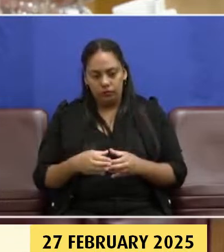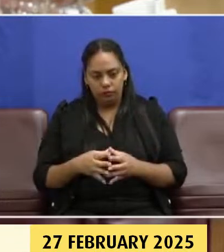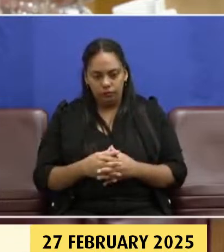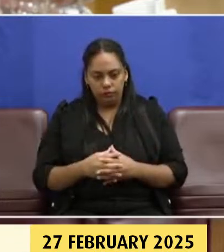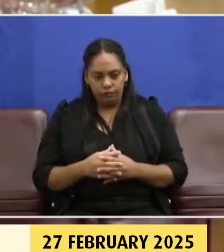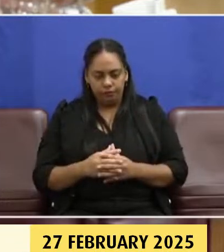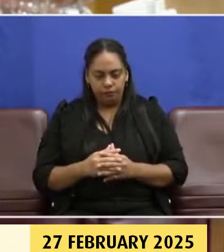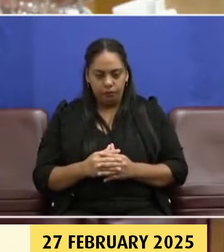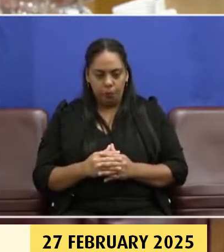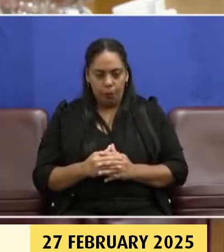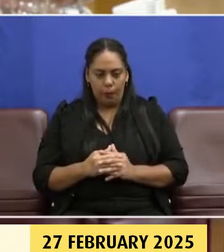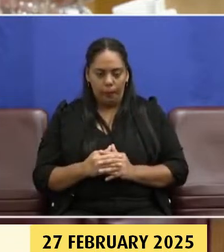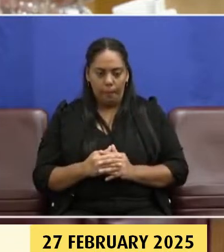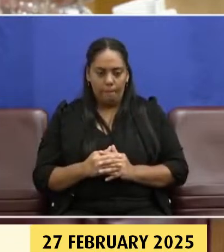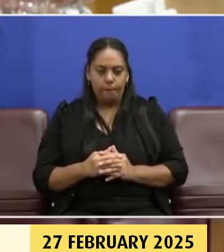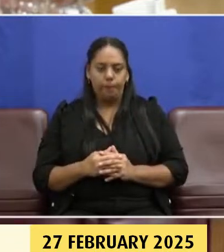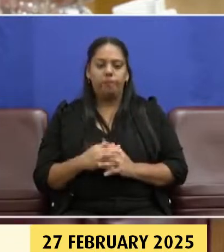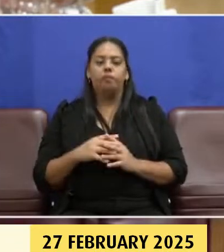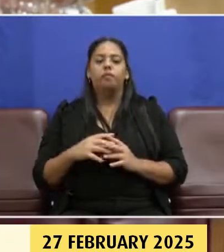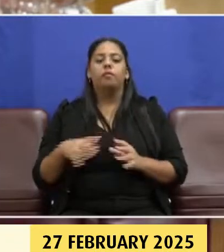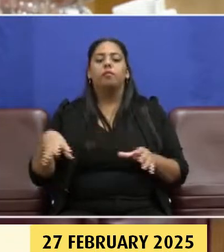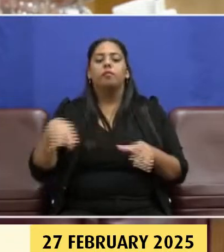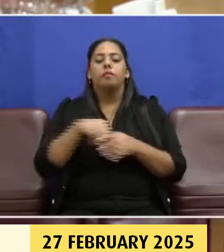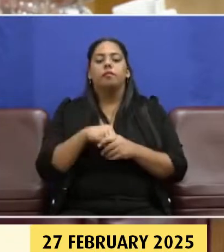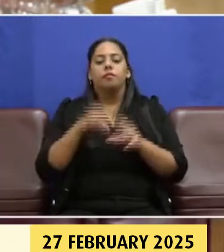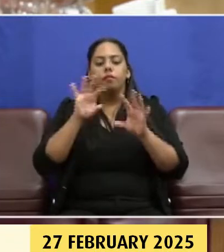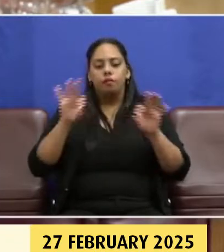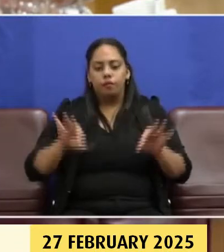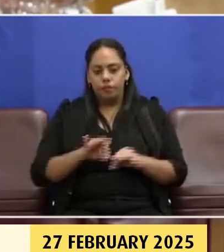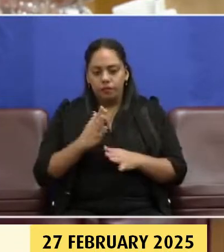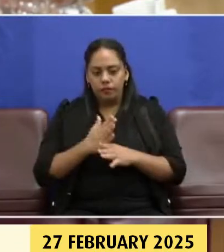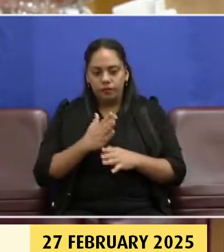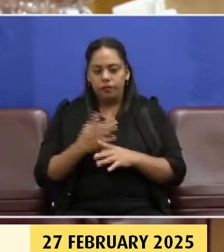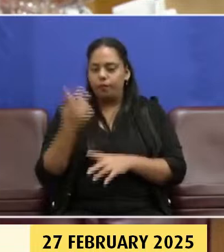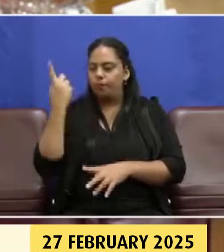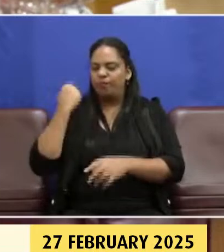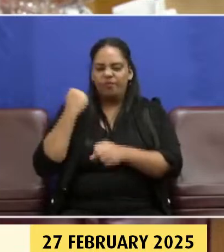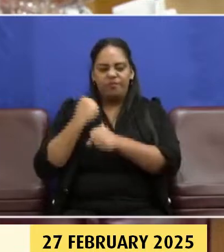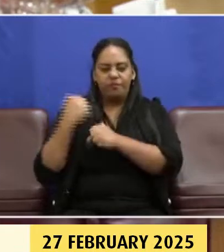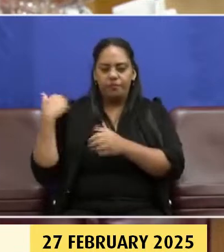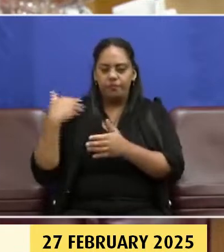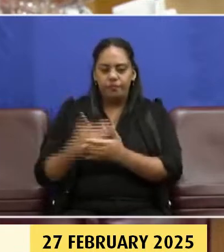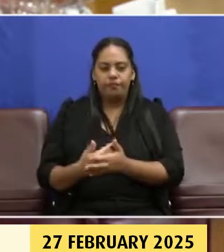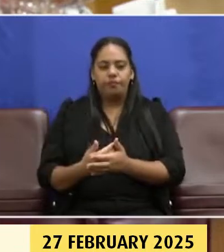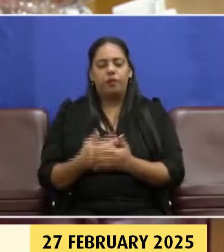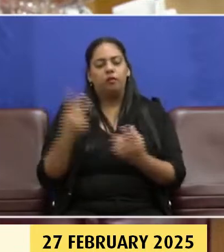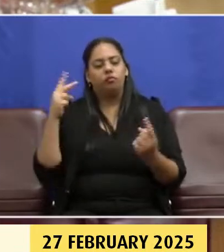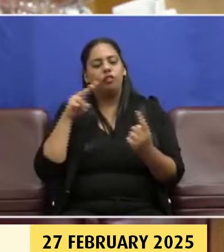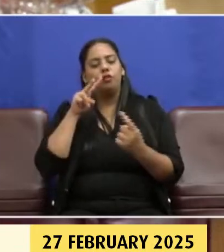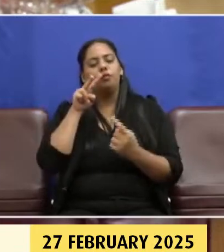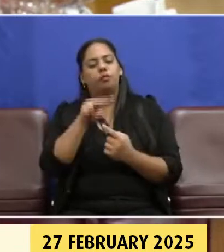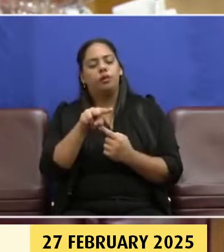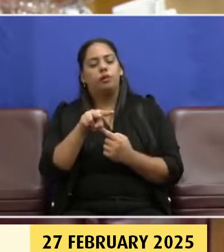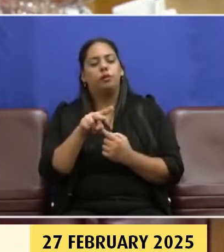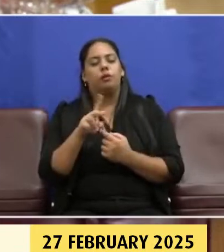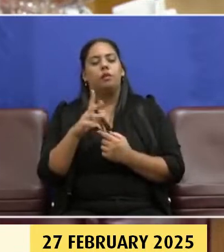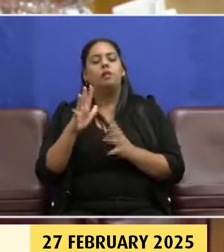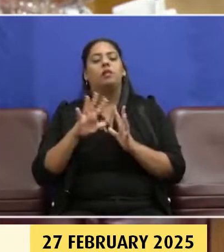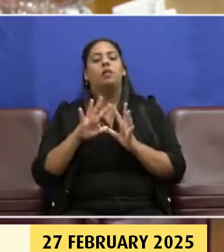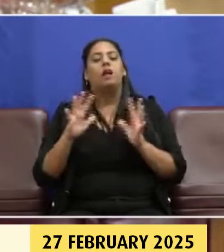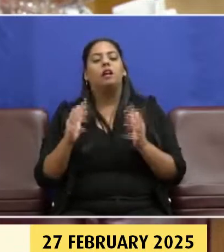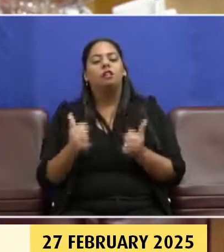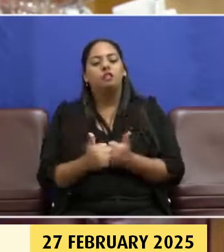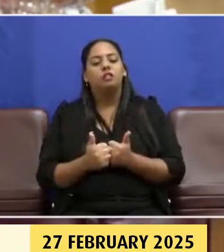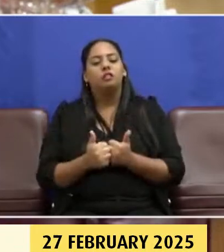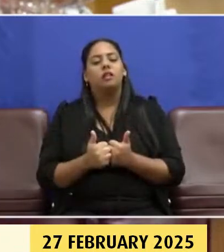despite the legal framework, in previous years, there had been a perception that the agency only